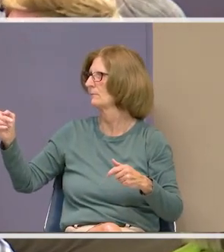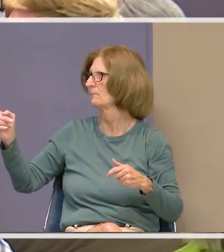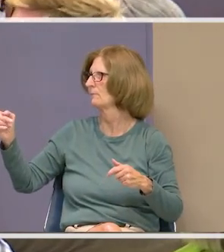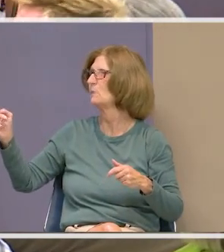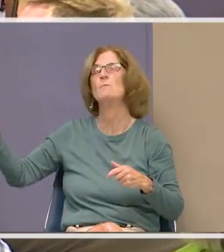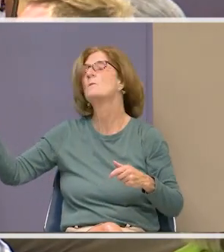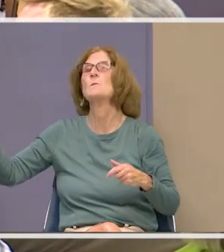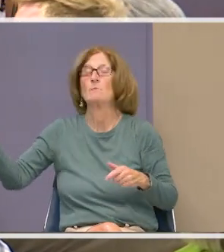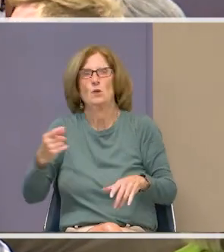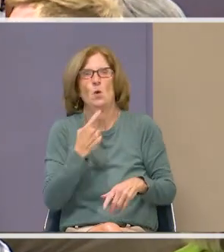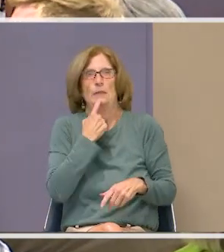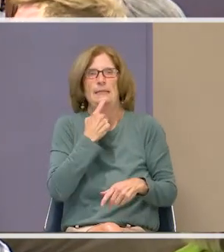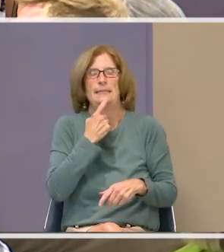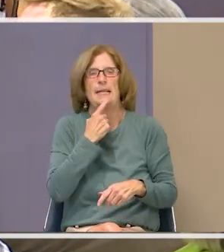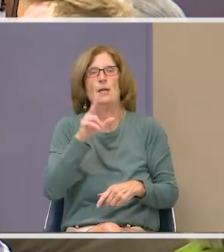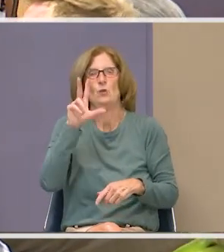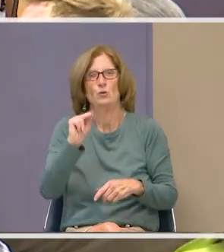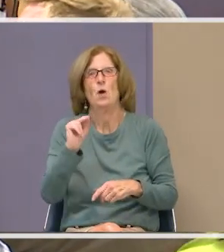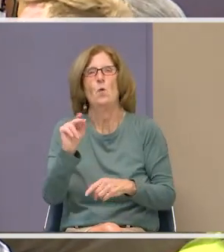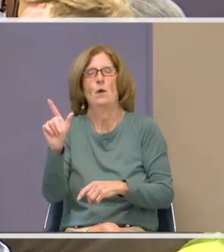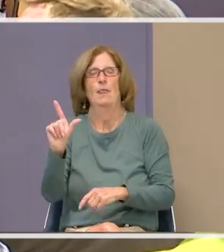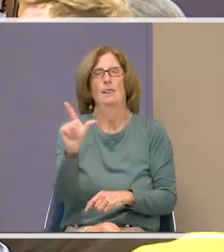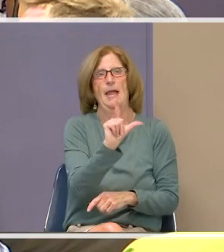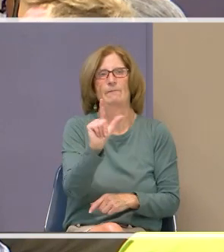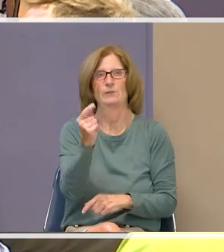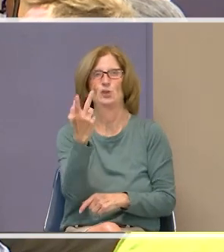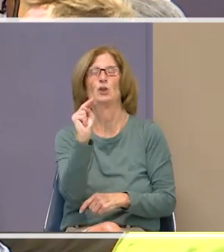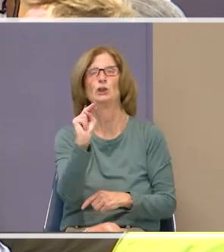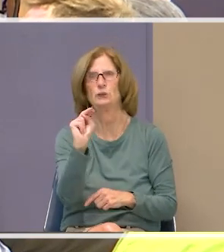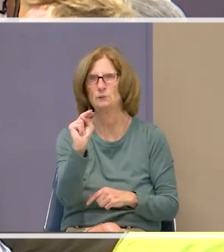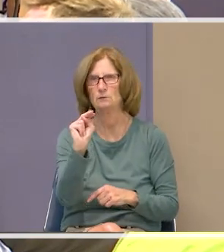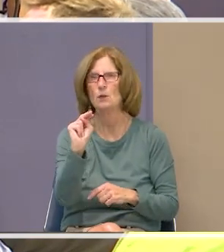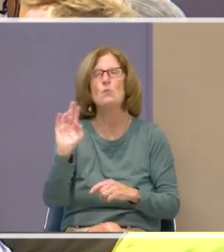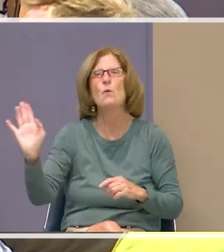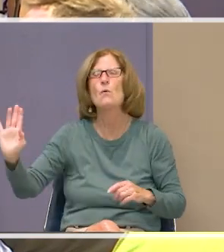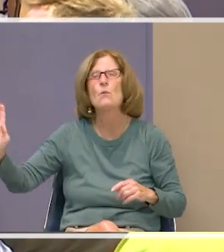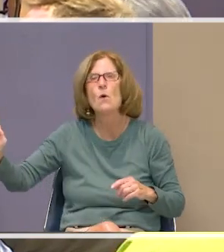No, he's saying no left turn anymore.